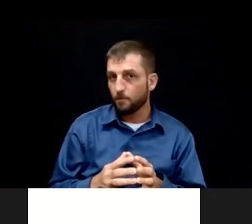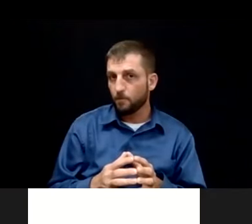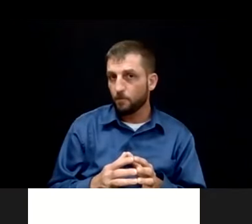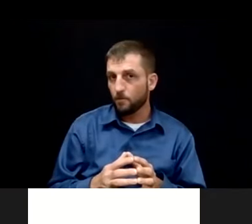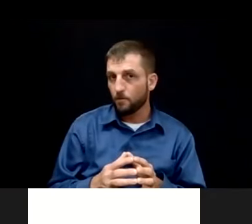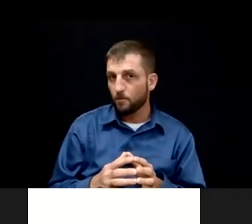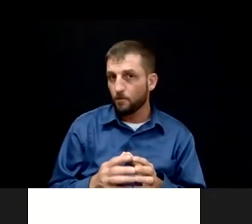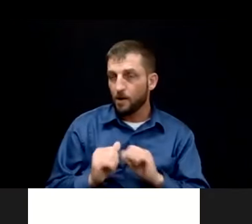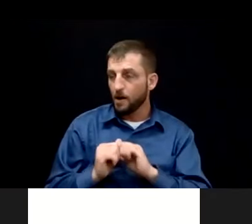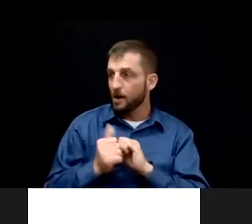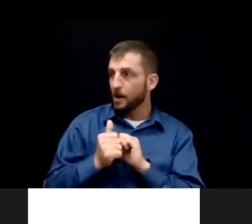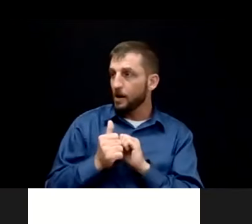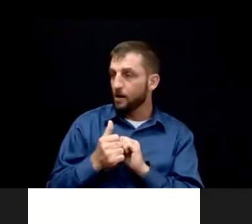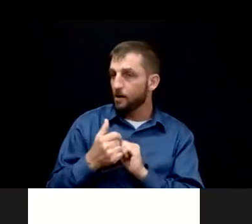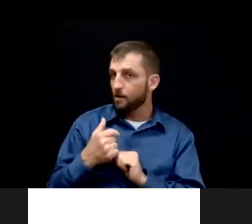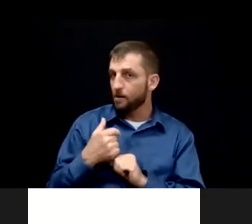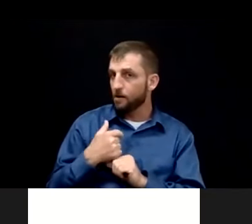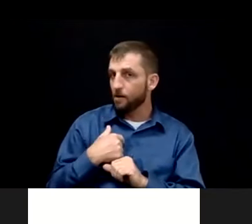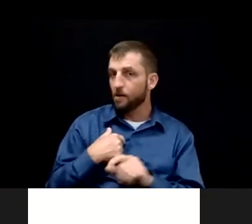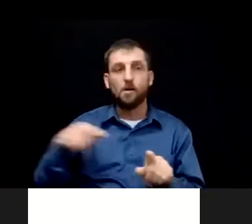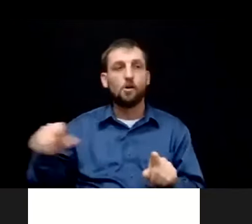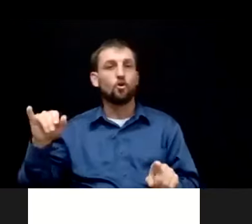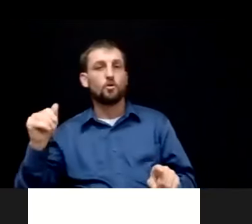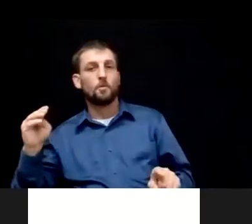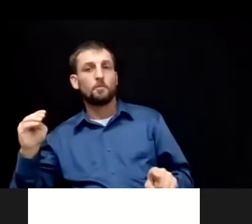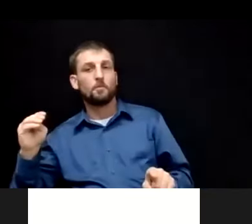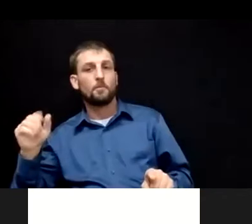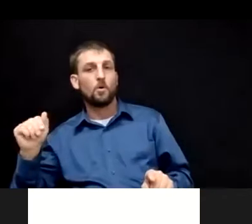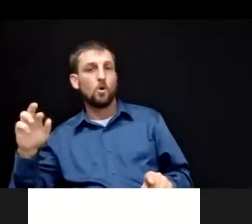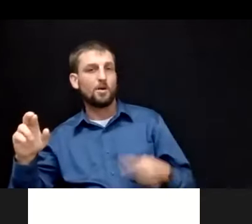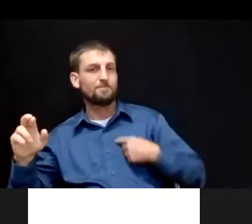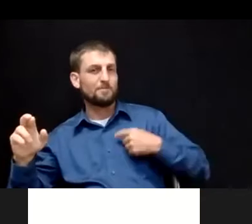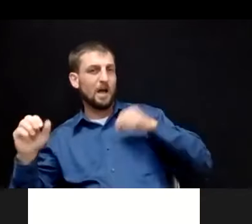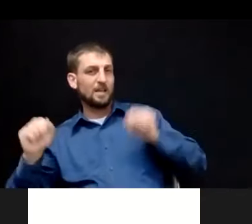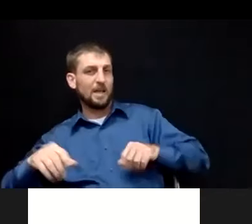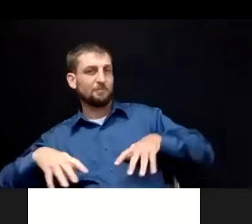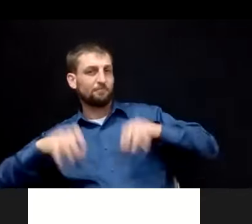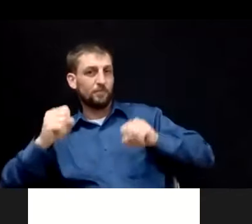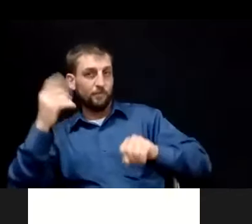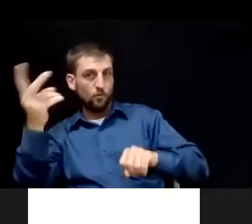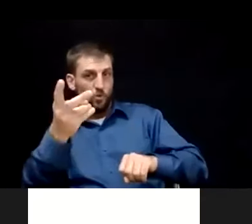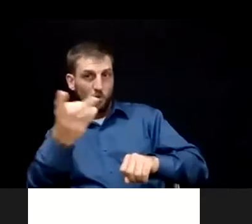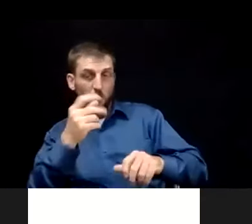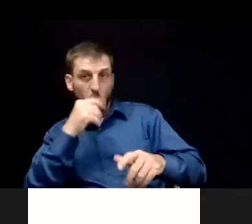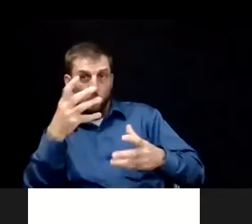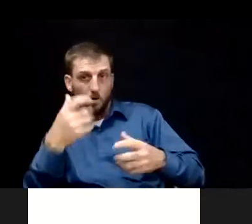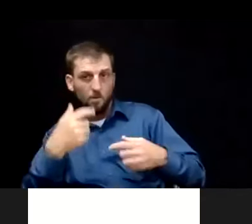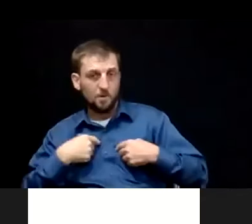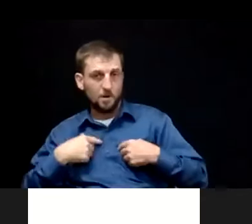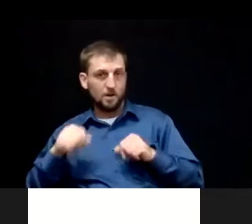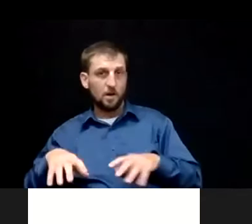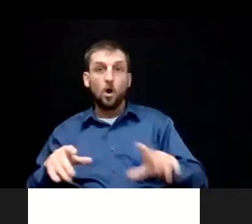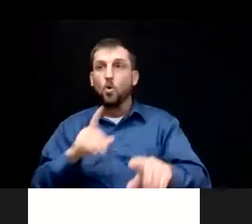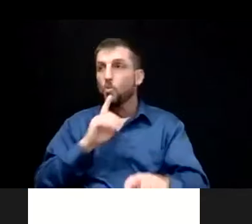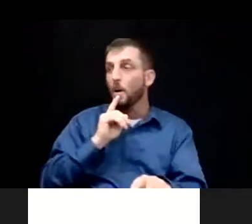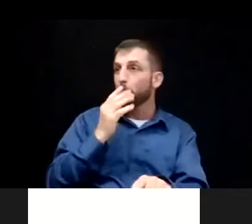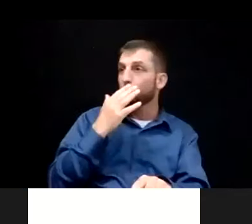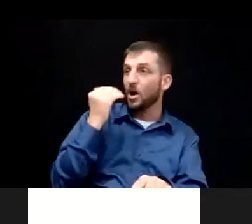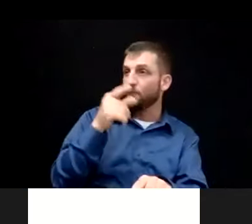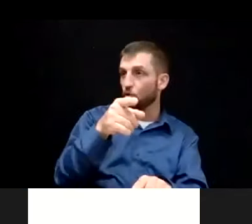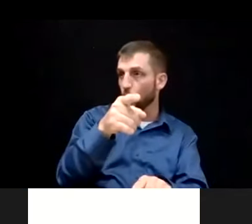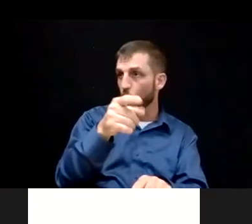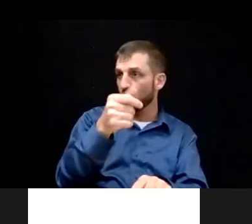How do I? Yeah, I can do it if neither one of you want to do it. It's usually better, Amy, if you're moving the